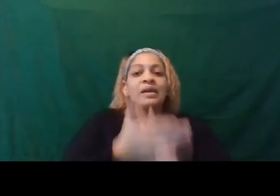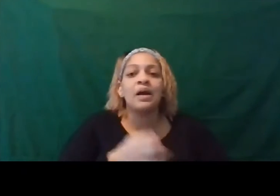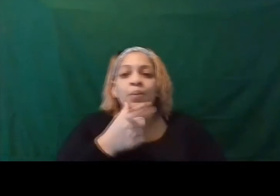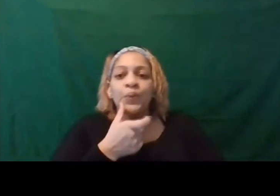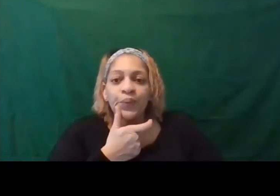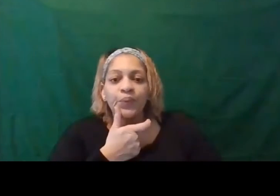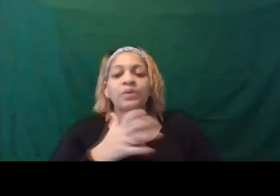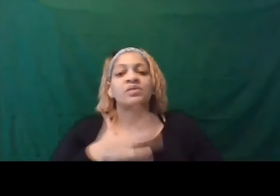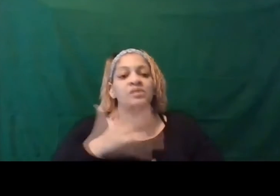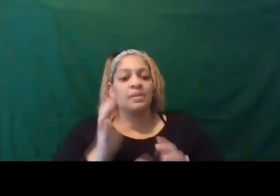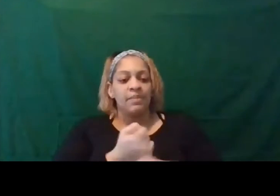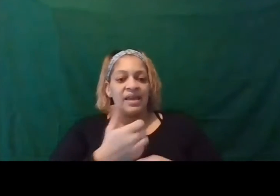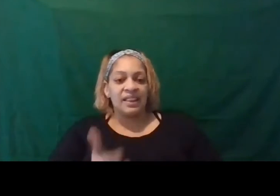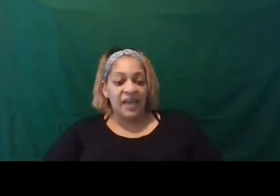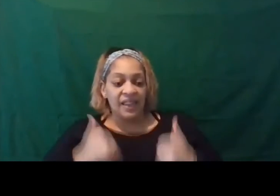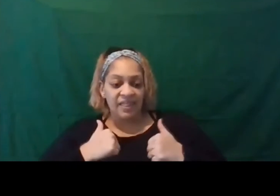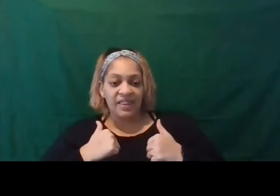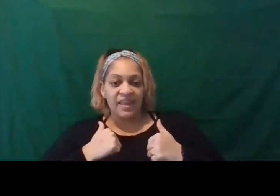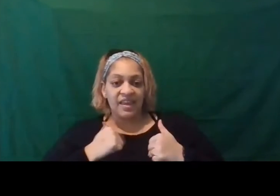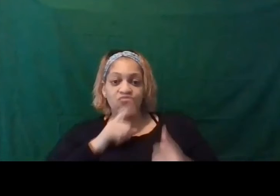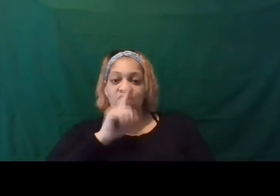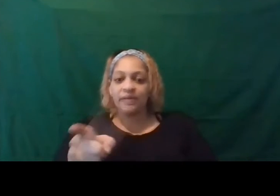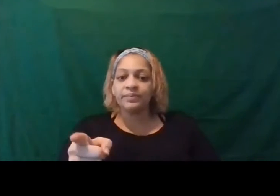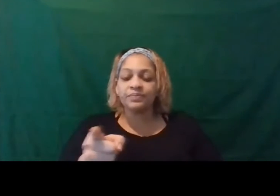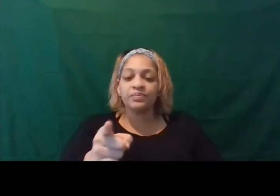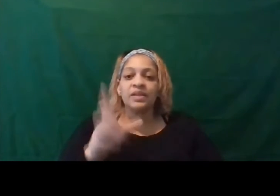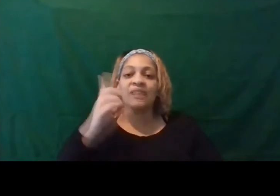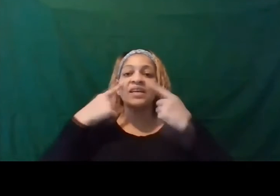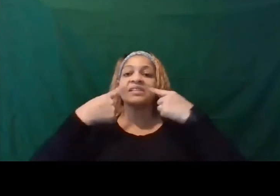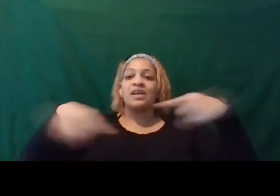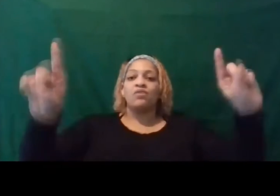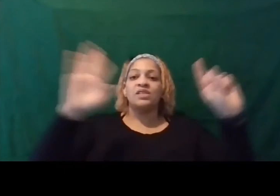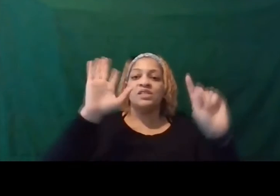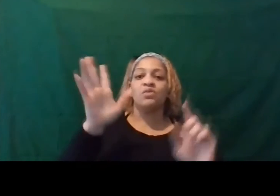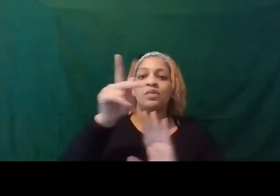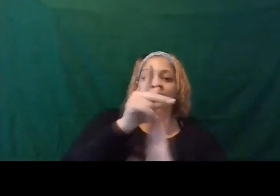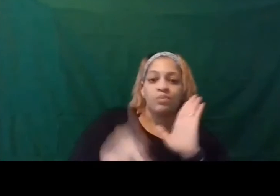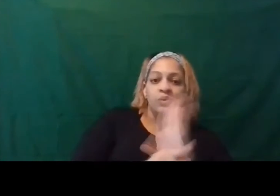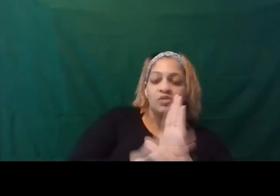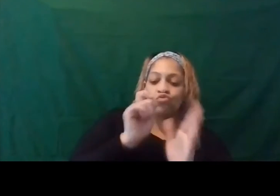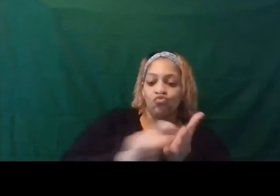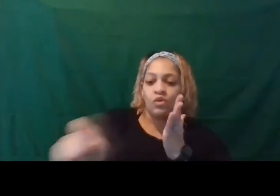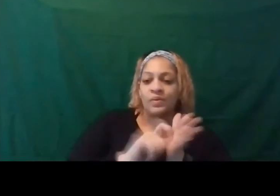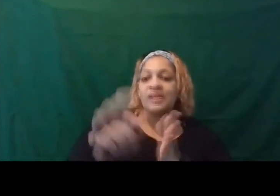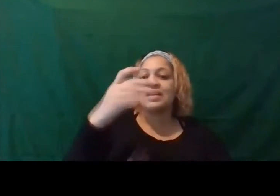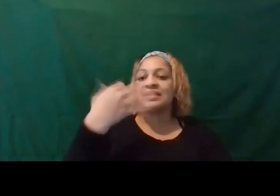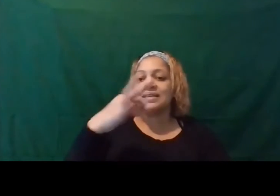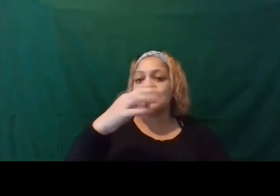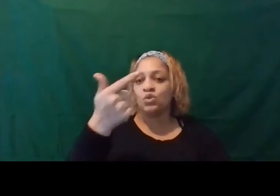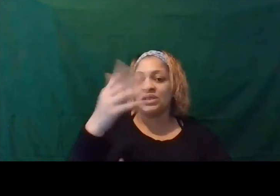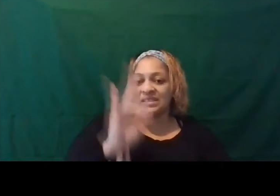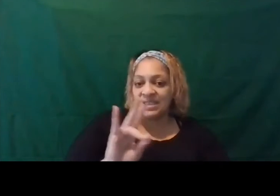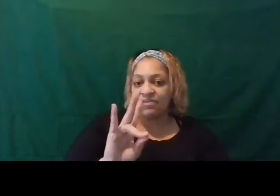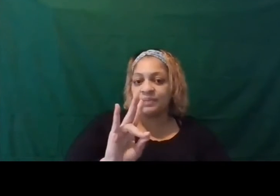this a lived reality? And then from our Declaration of Principles, written by Holmes in 1927, we